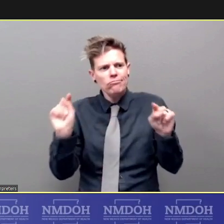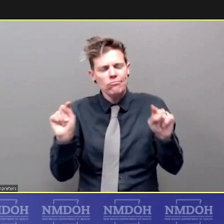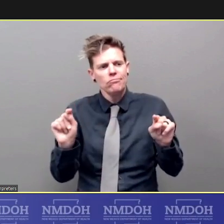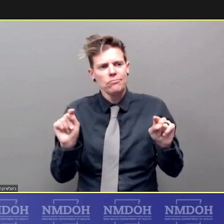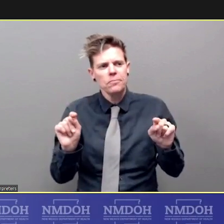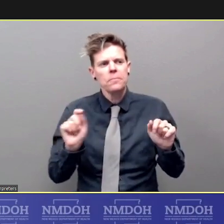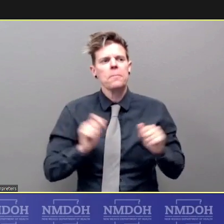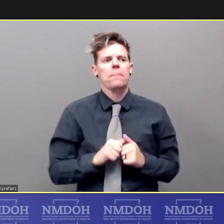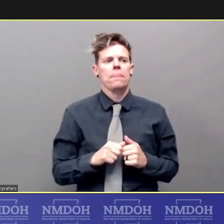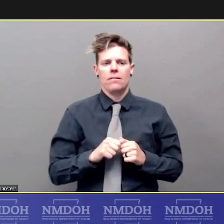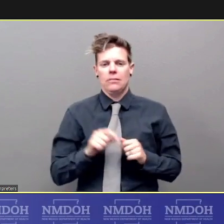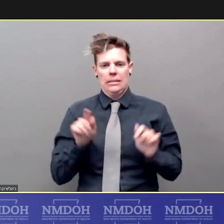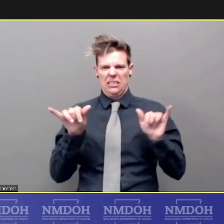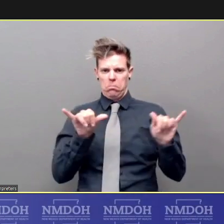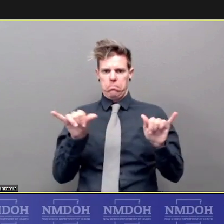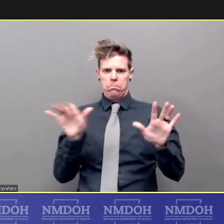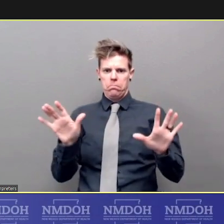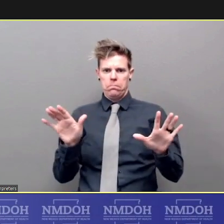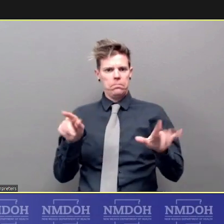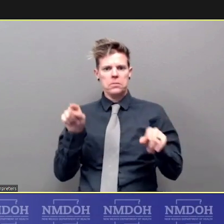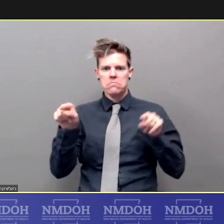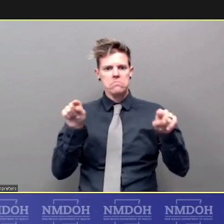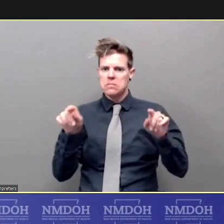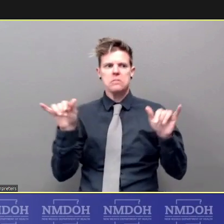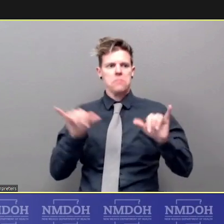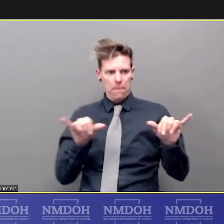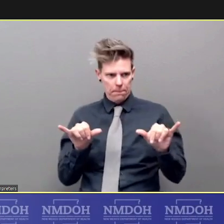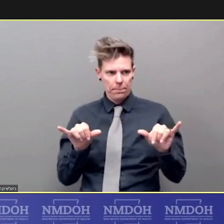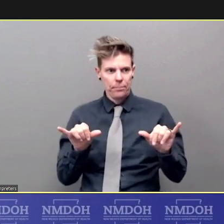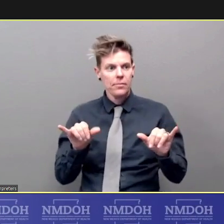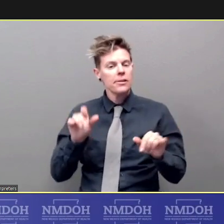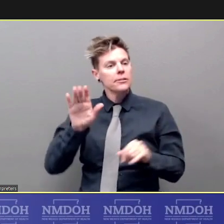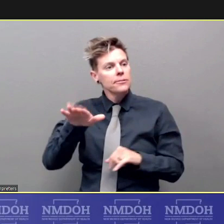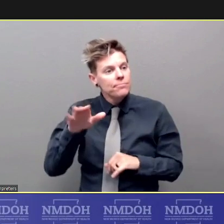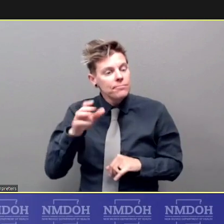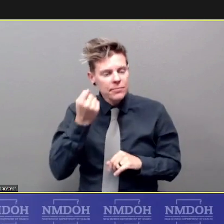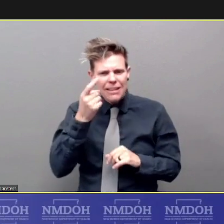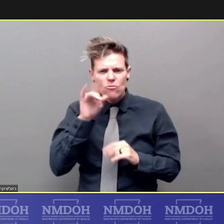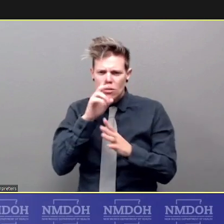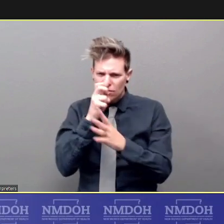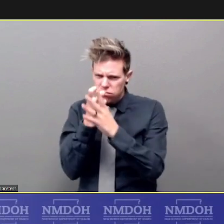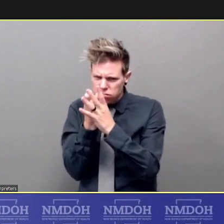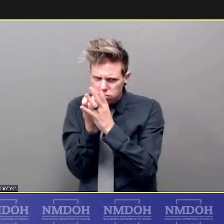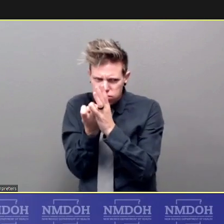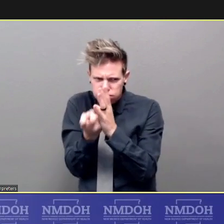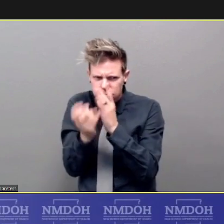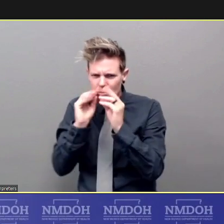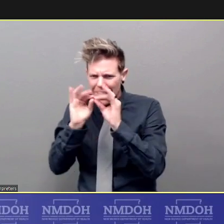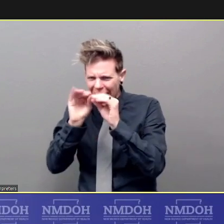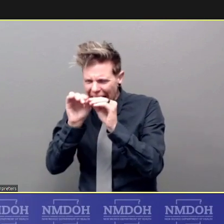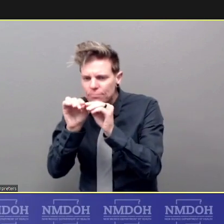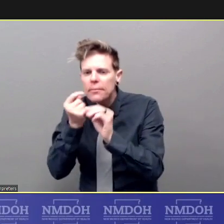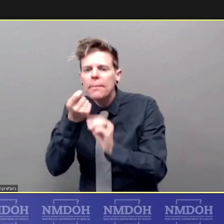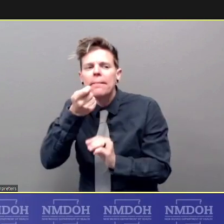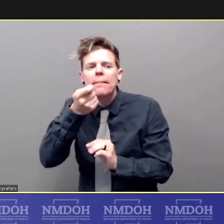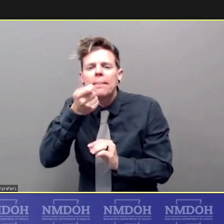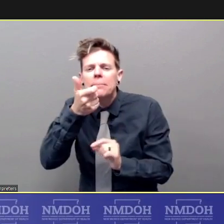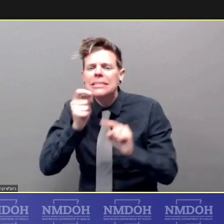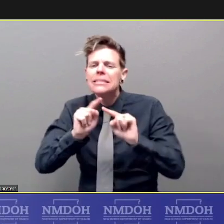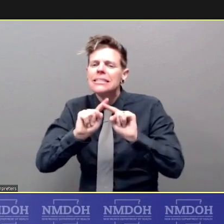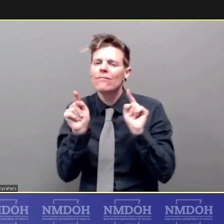identically, but actually to the scientist, they are a little different, and they have a different antibody set that they generate.